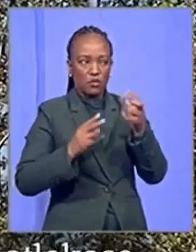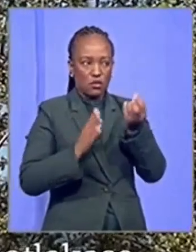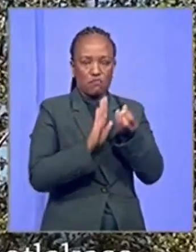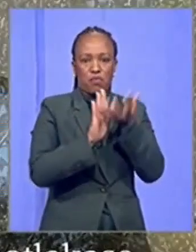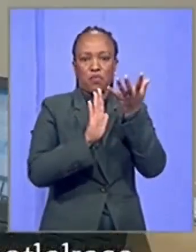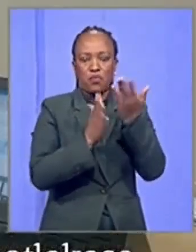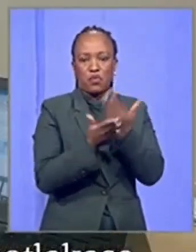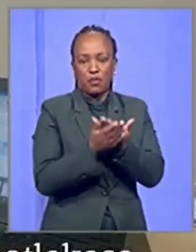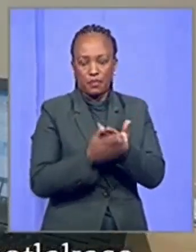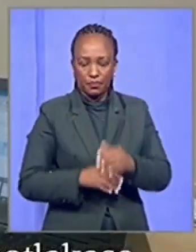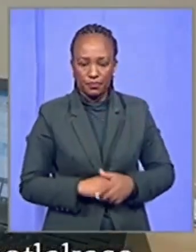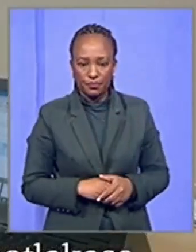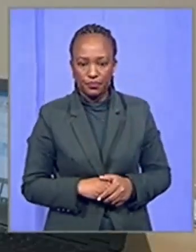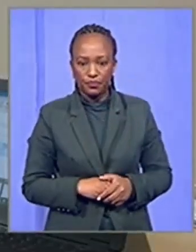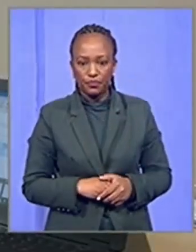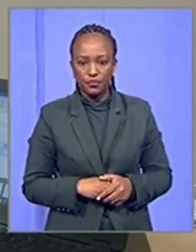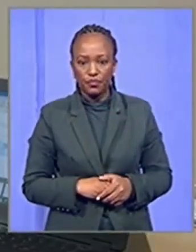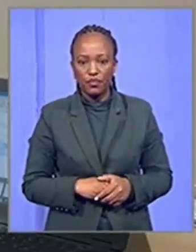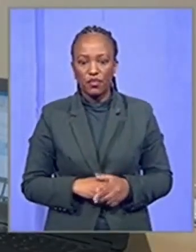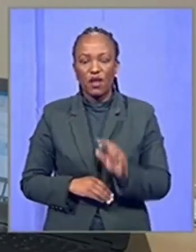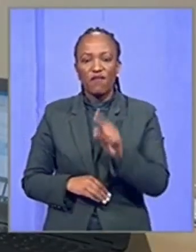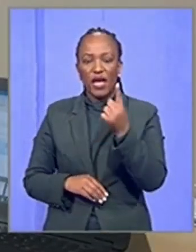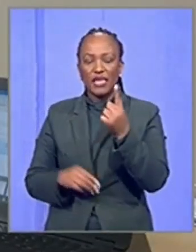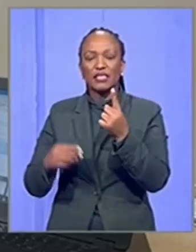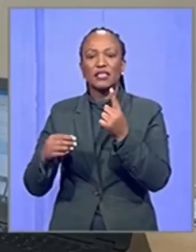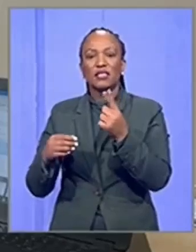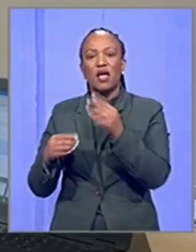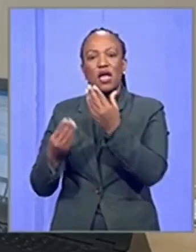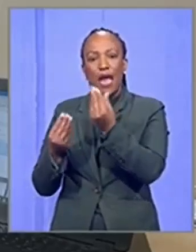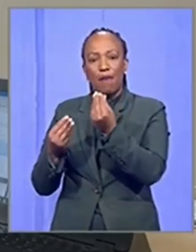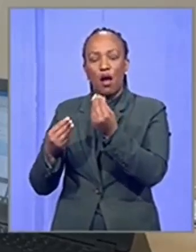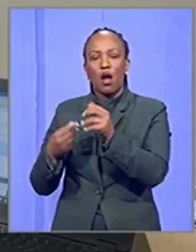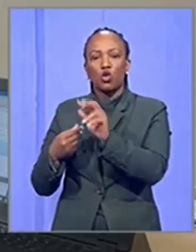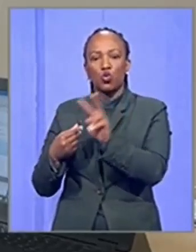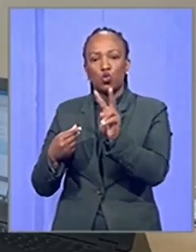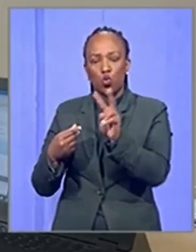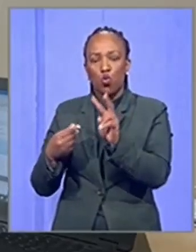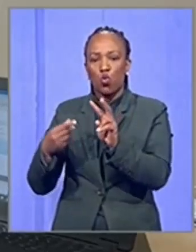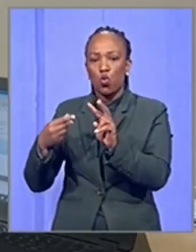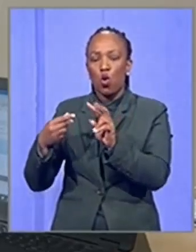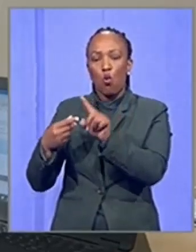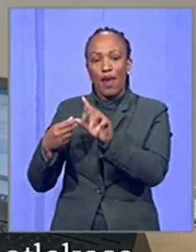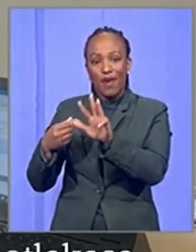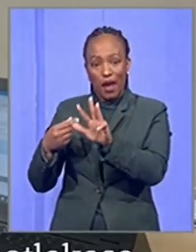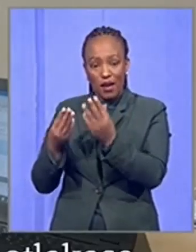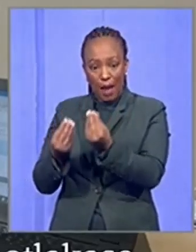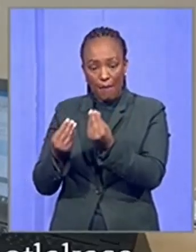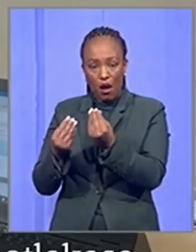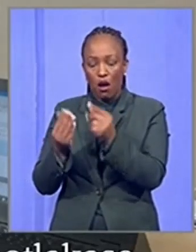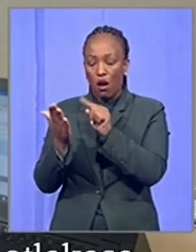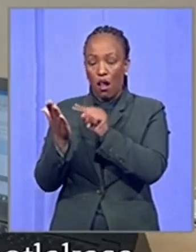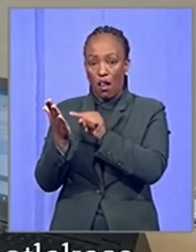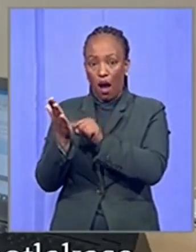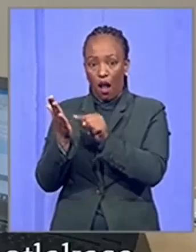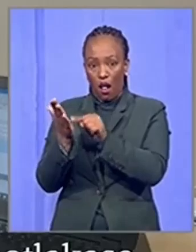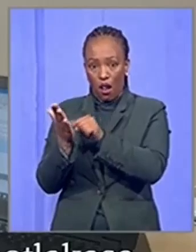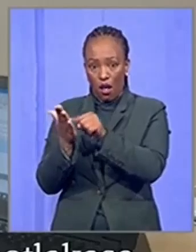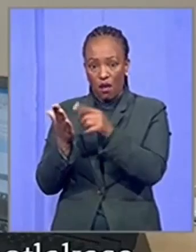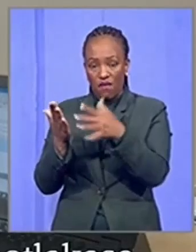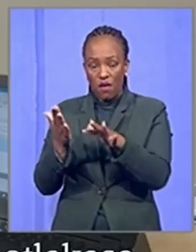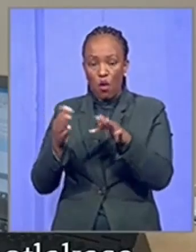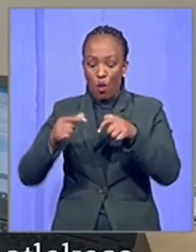gape. First 4 digits ke 2219 yeo mmithara e ganana le